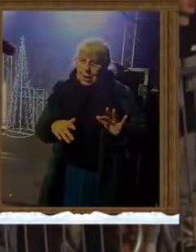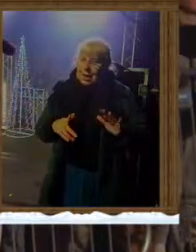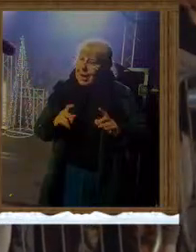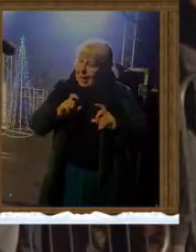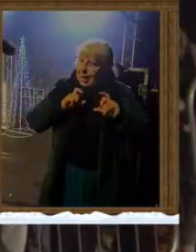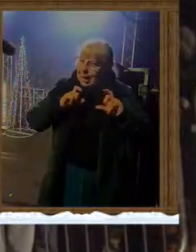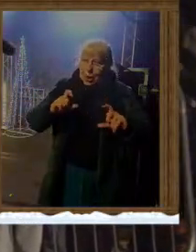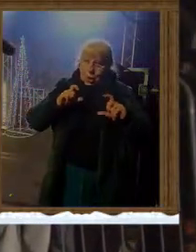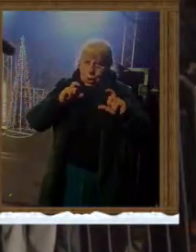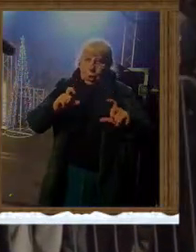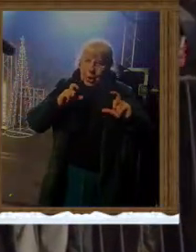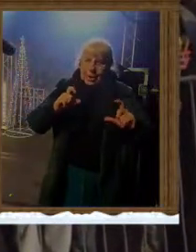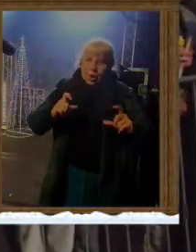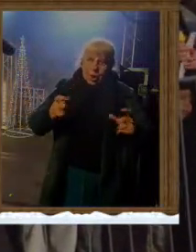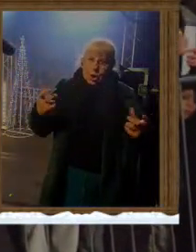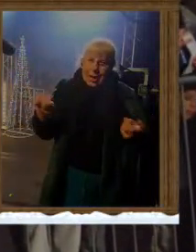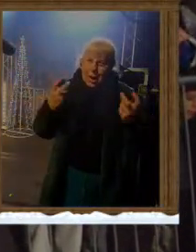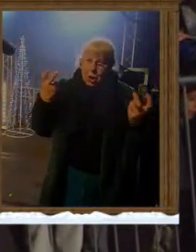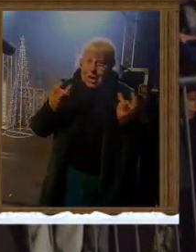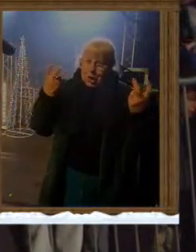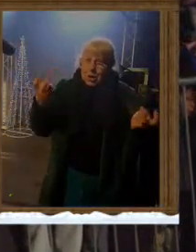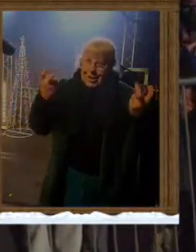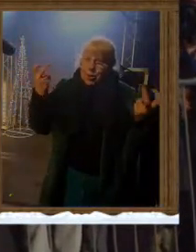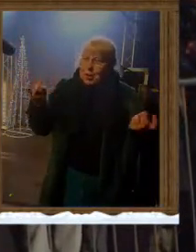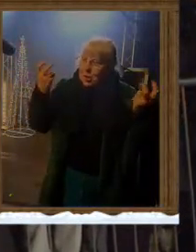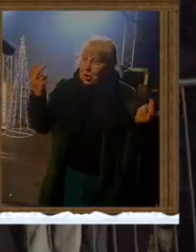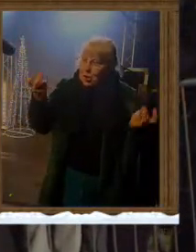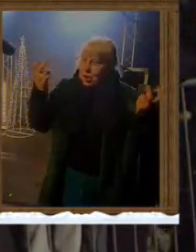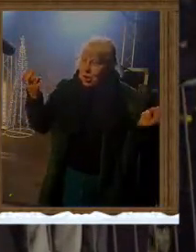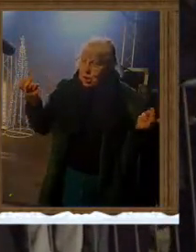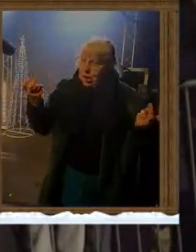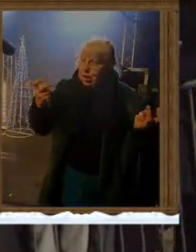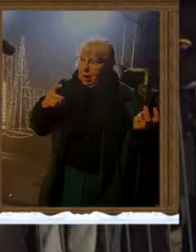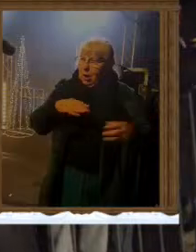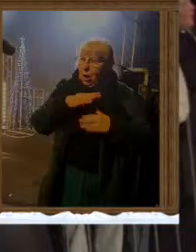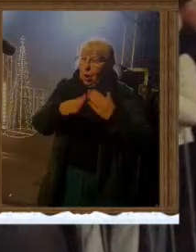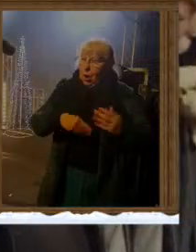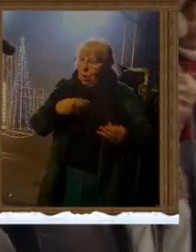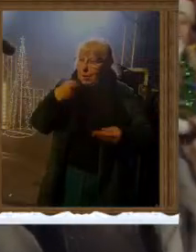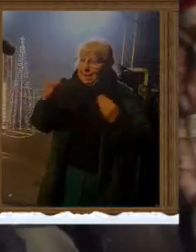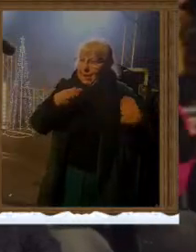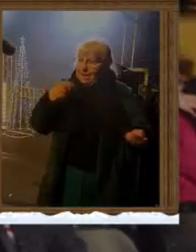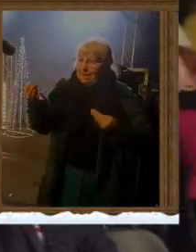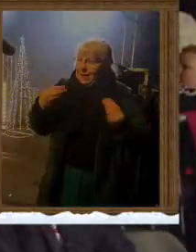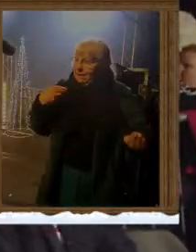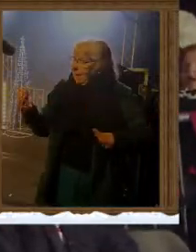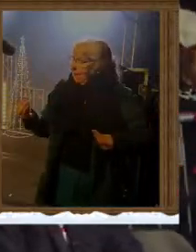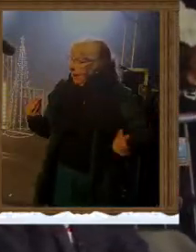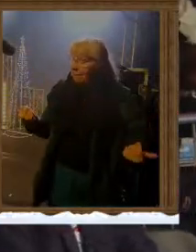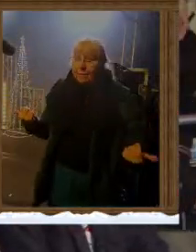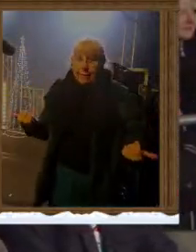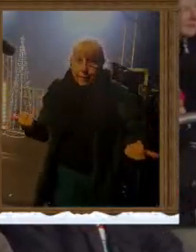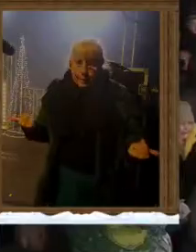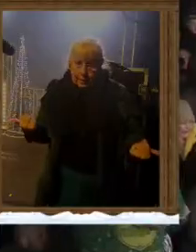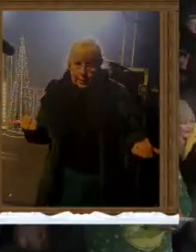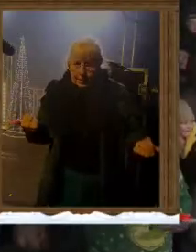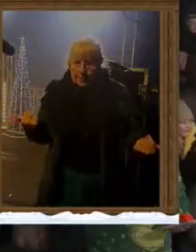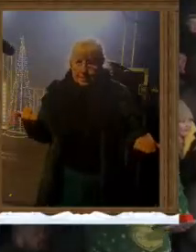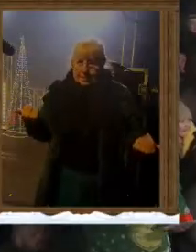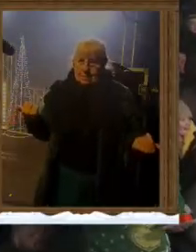cheering, and as loud as you keep cheering, I'll give away all the remaining presents tonight. How does that sound? You up for